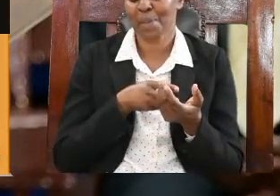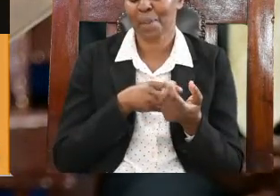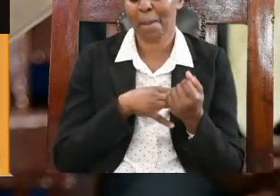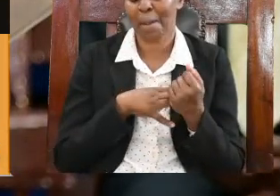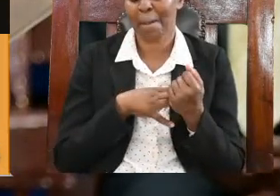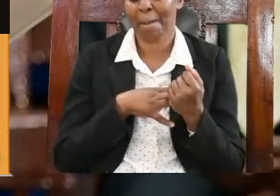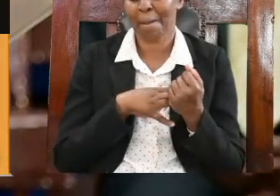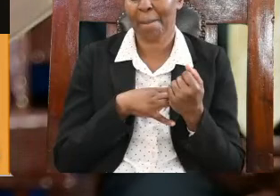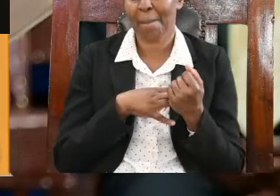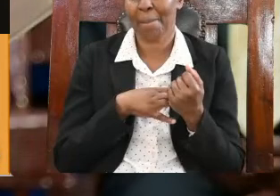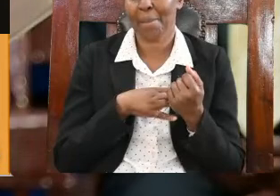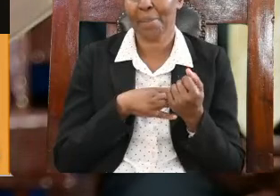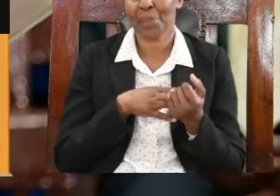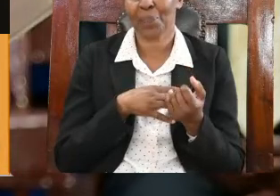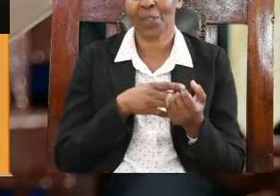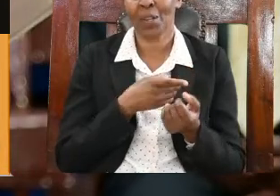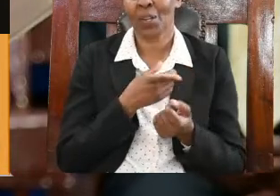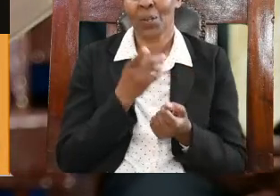You know,